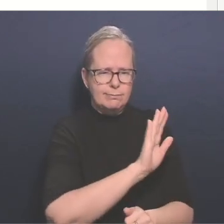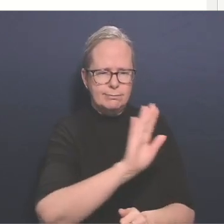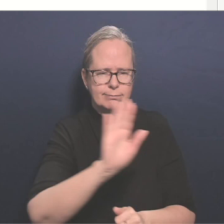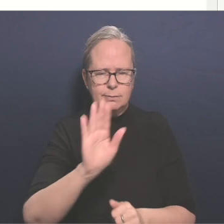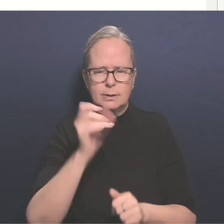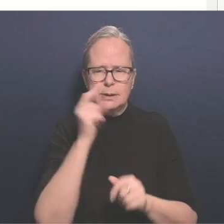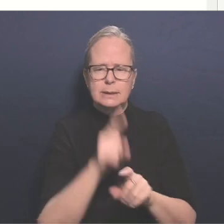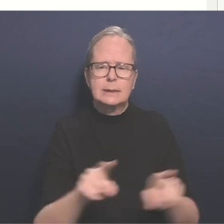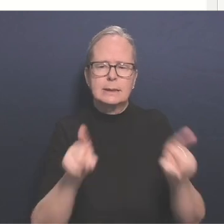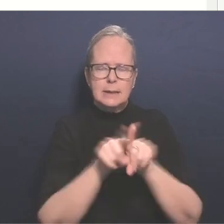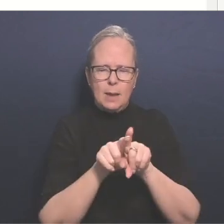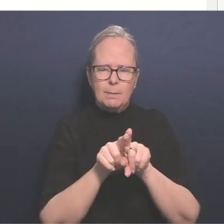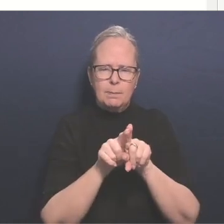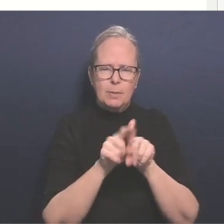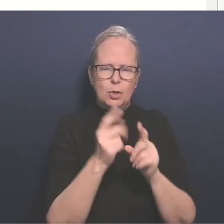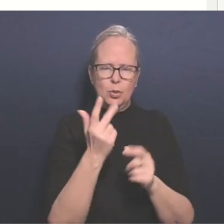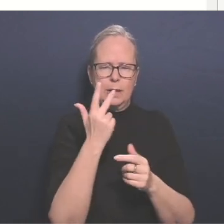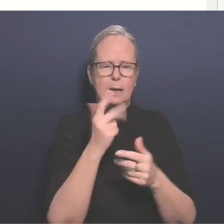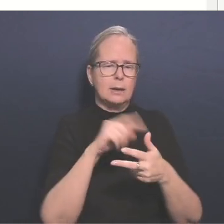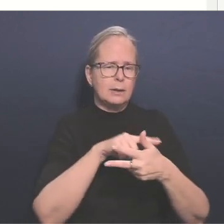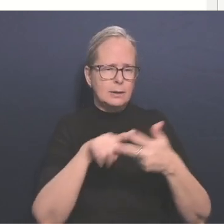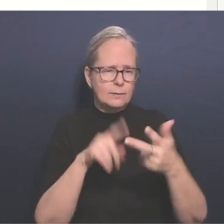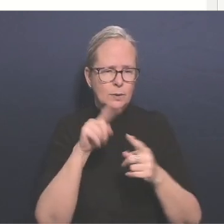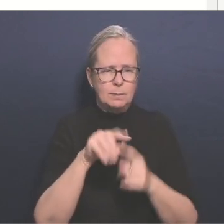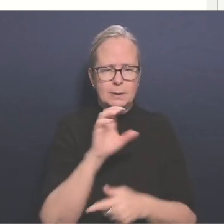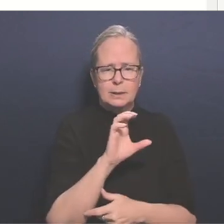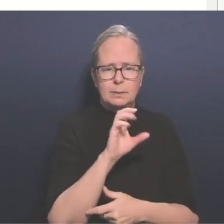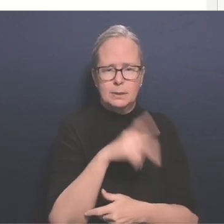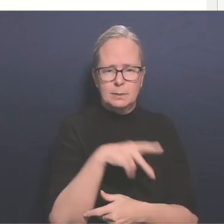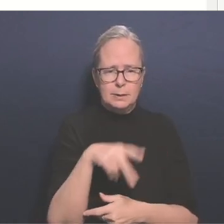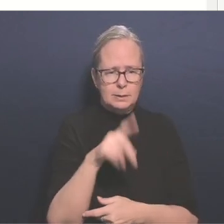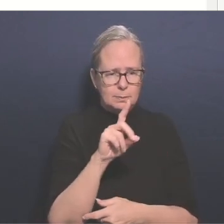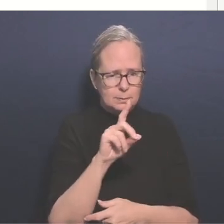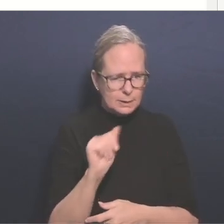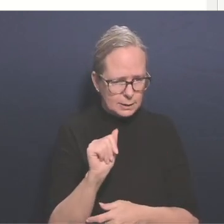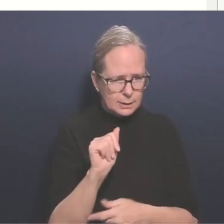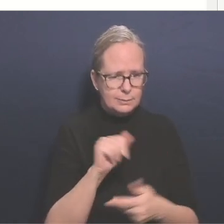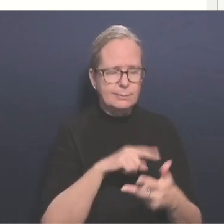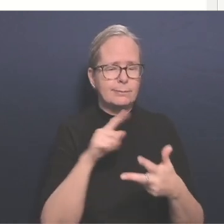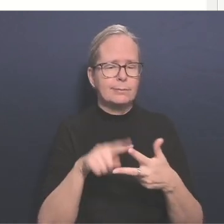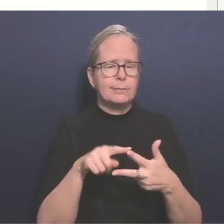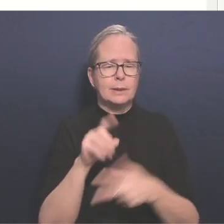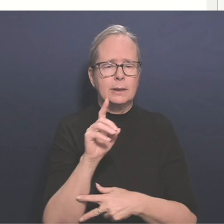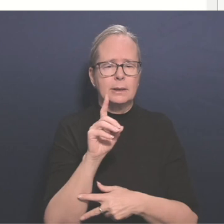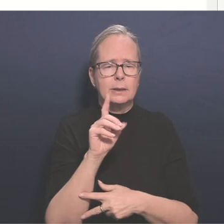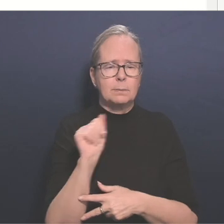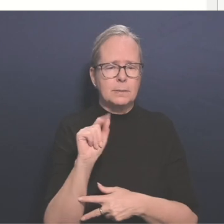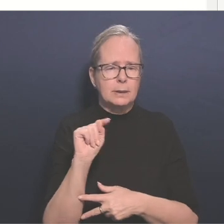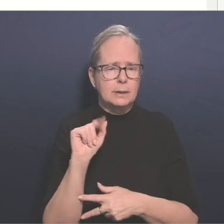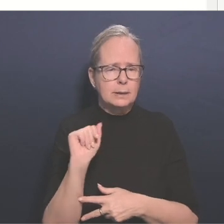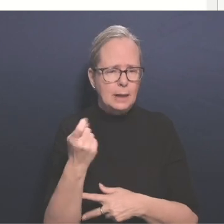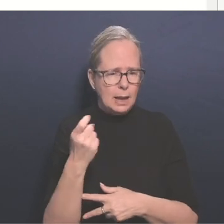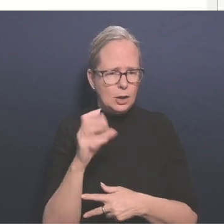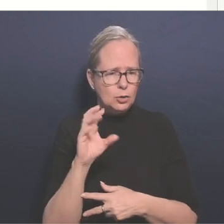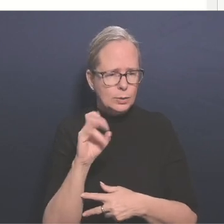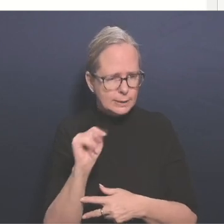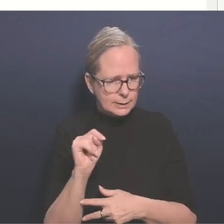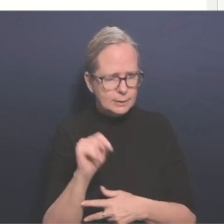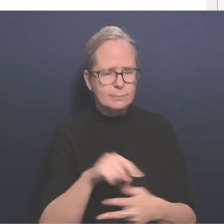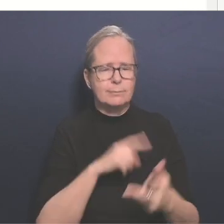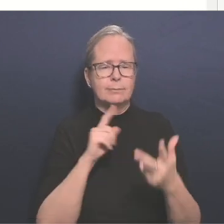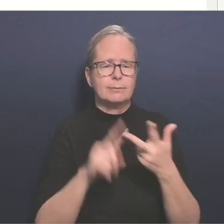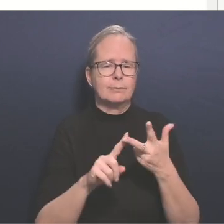a website instruction section as well. If someone needs help, if they're doing it by themselves, or if they have someone who's helping them, such